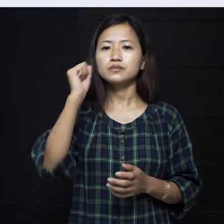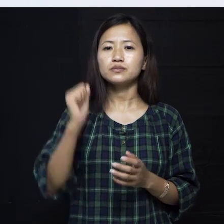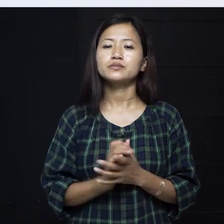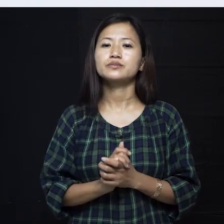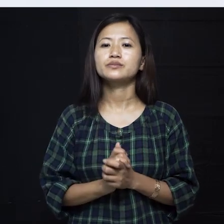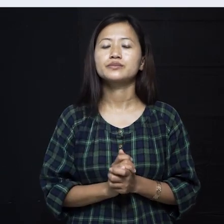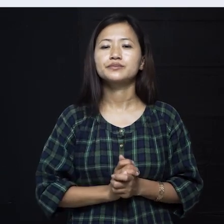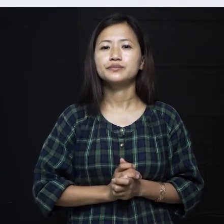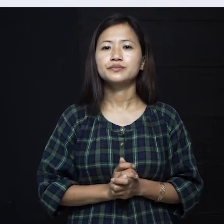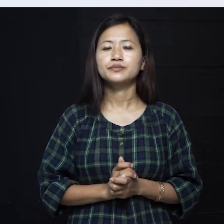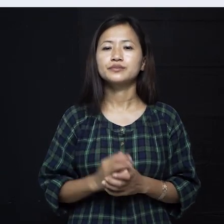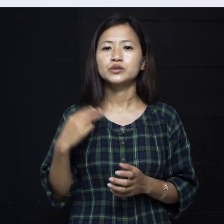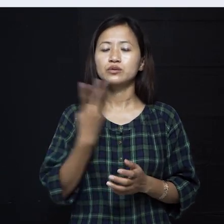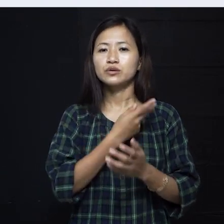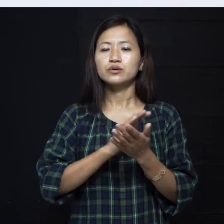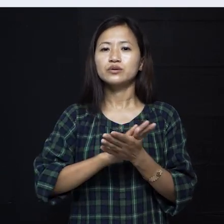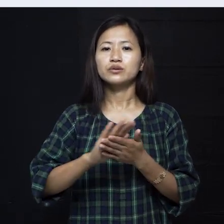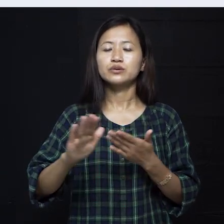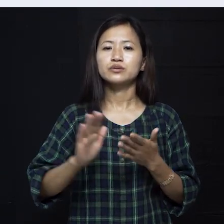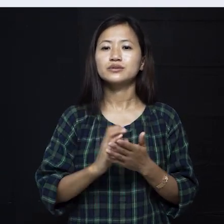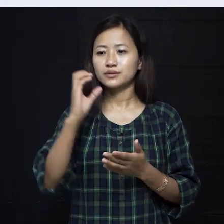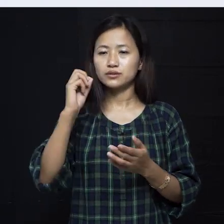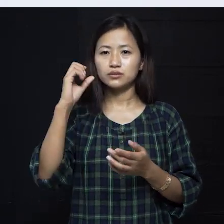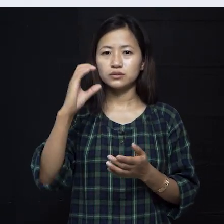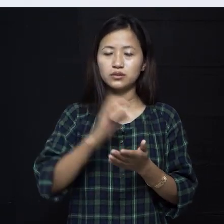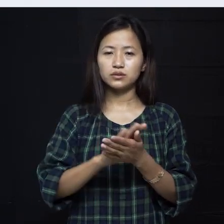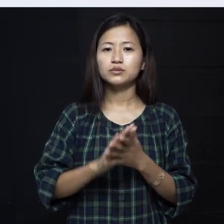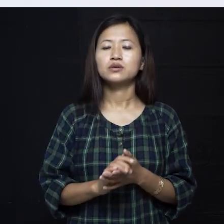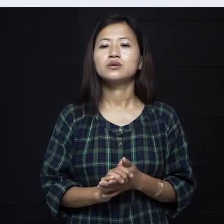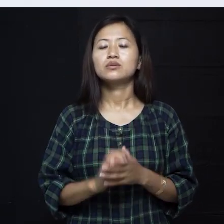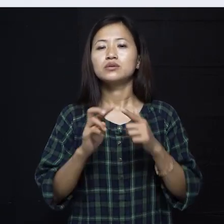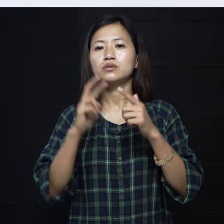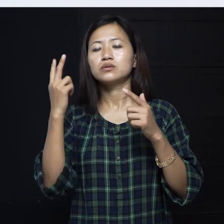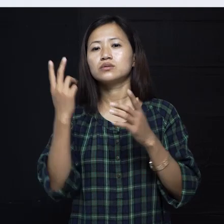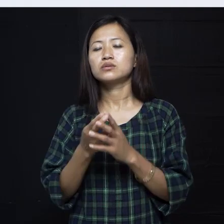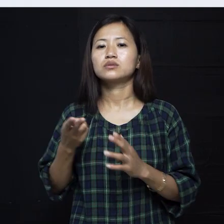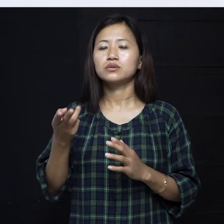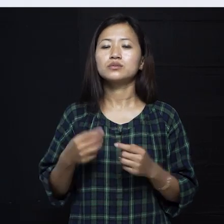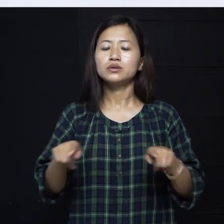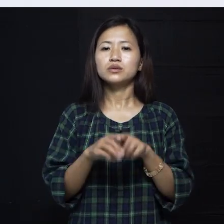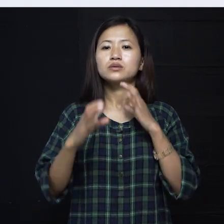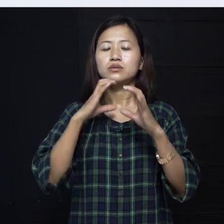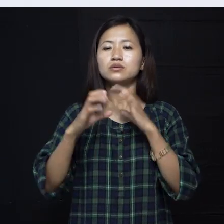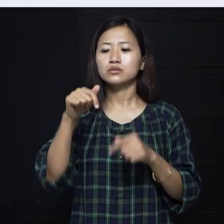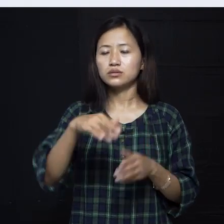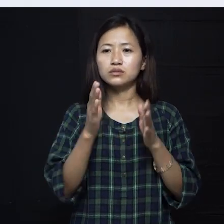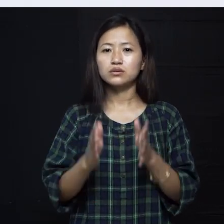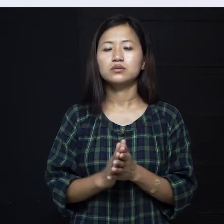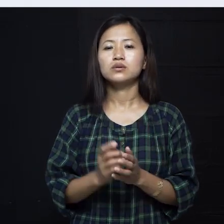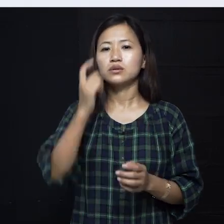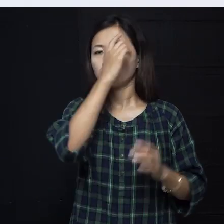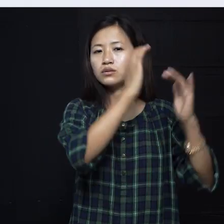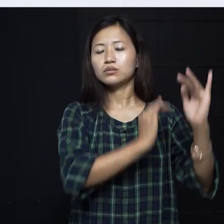So we have finished the chapter of transport and communication in this session. I